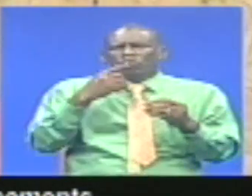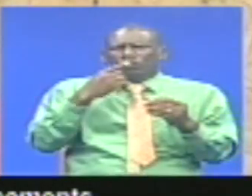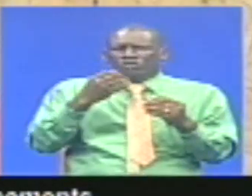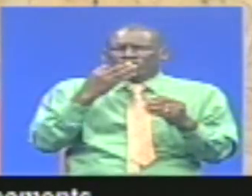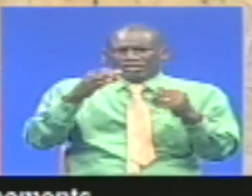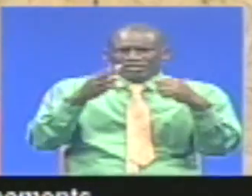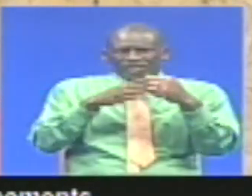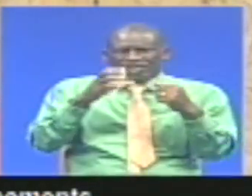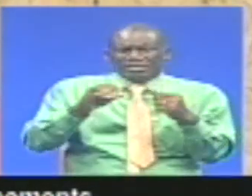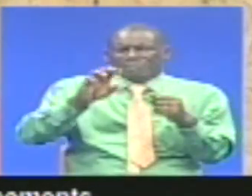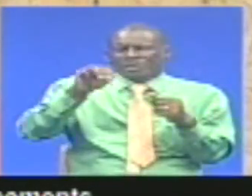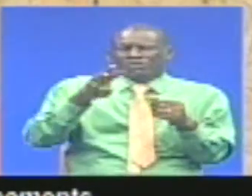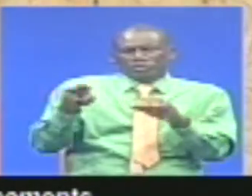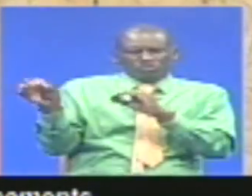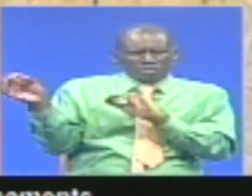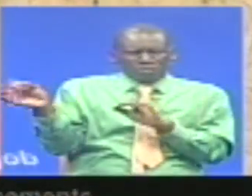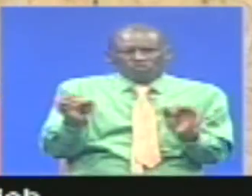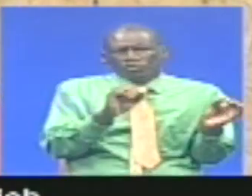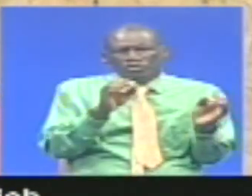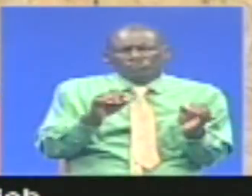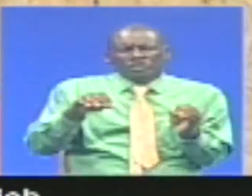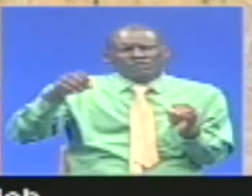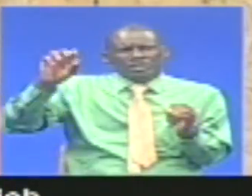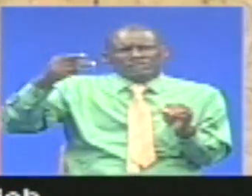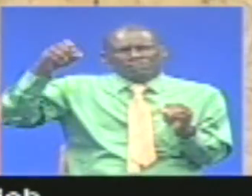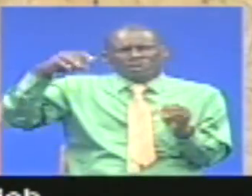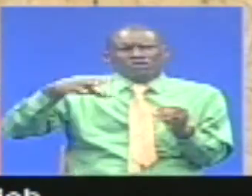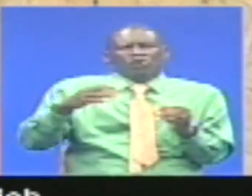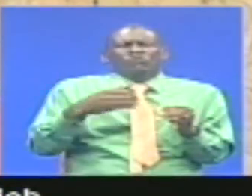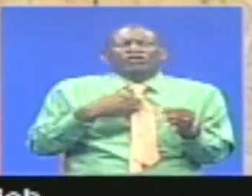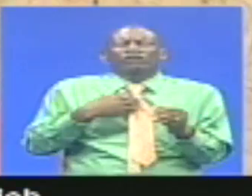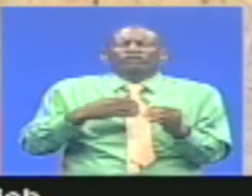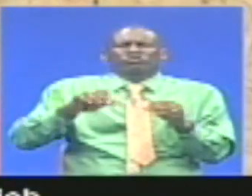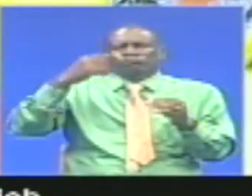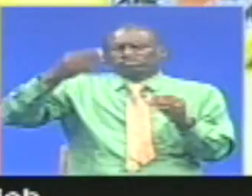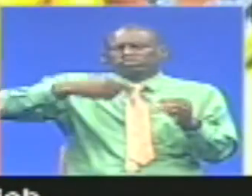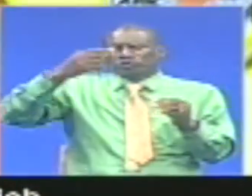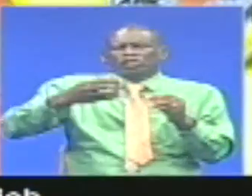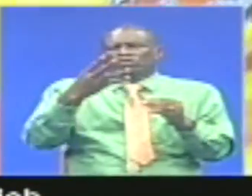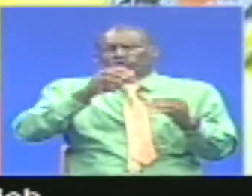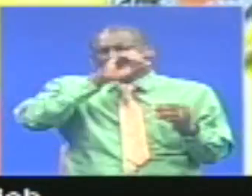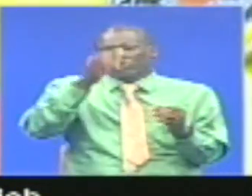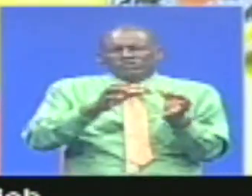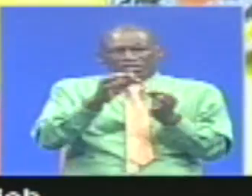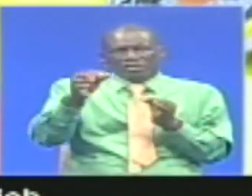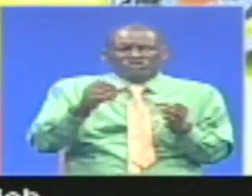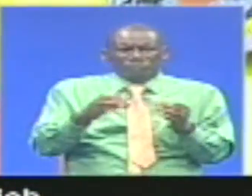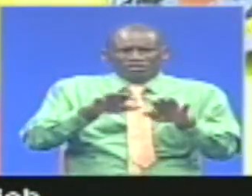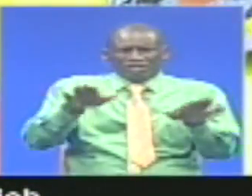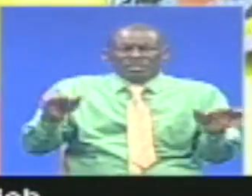There are 365 turbines all around me, sitting on 40,000 acres of land. The way the line was